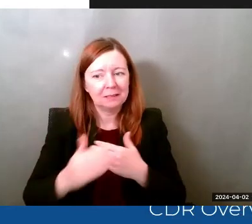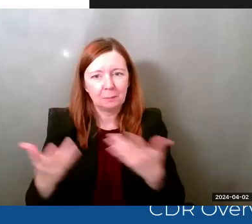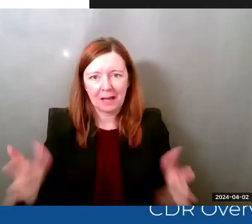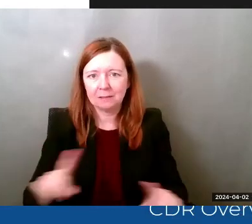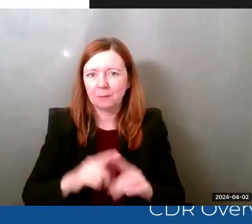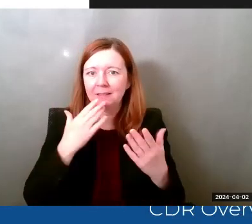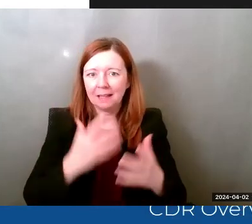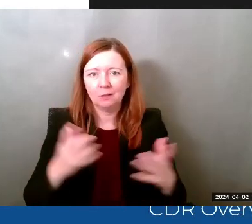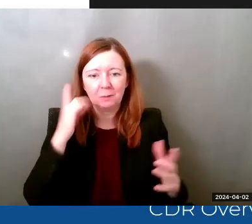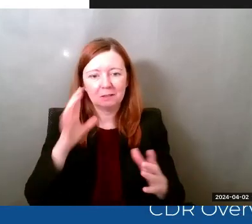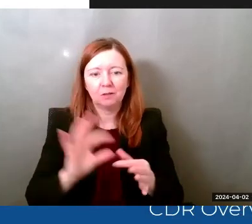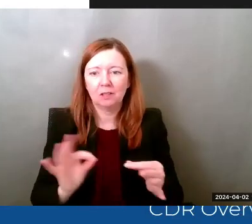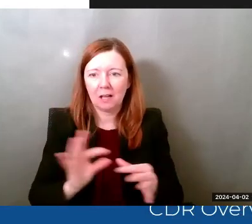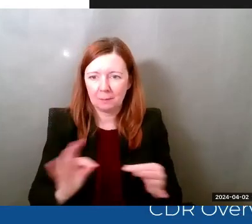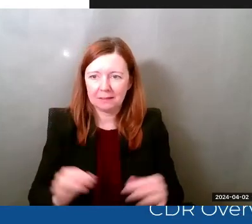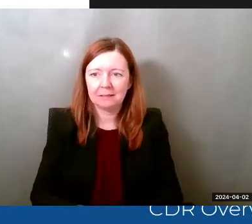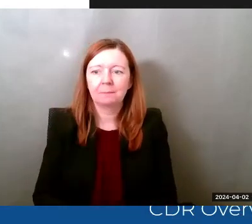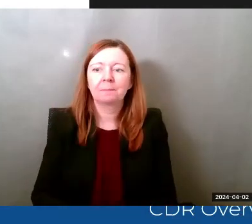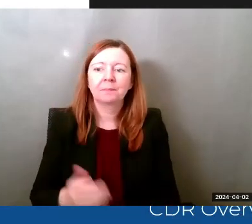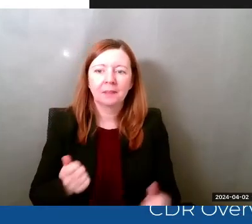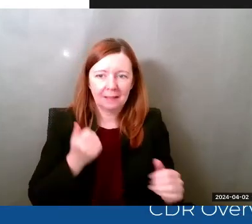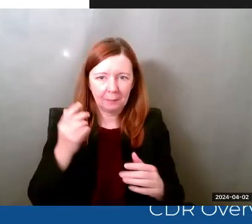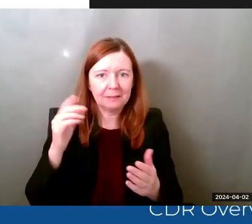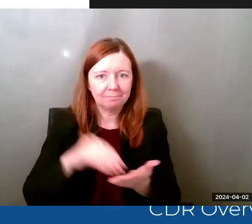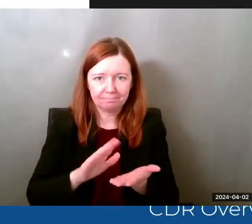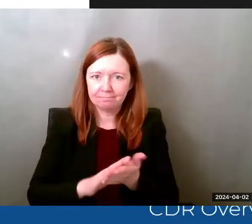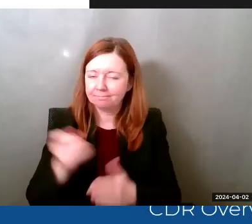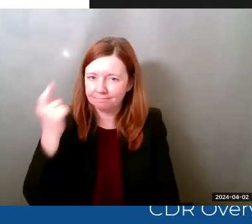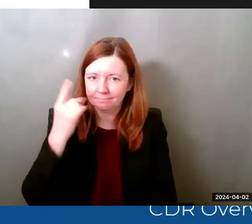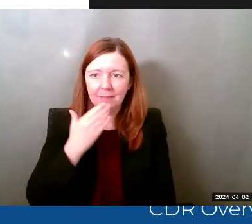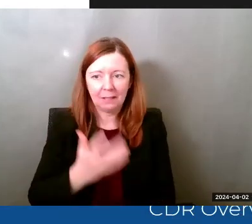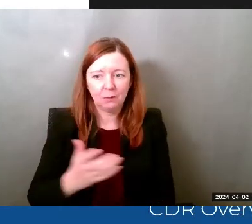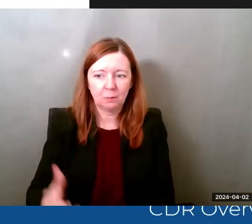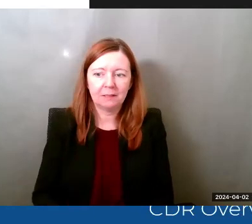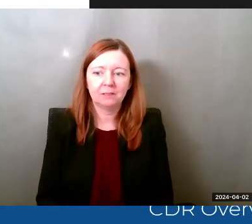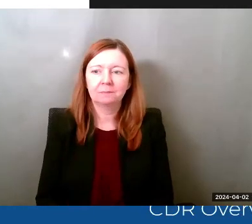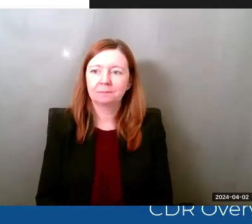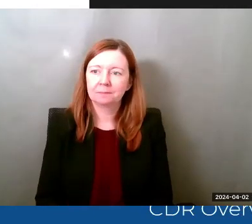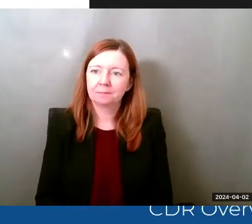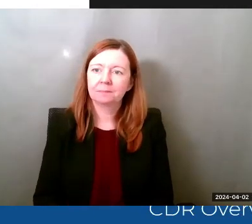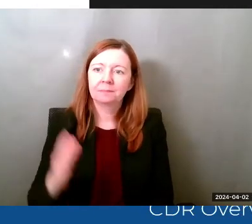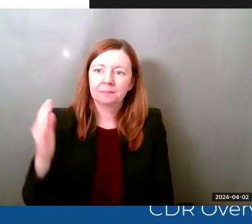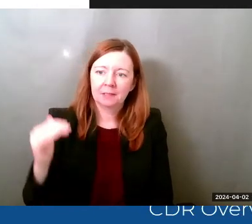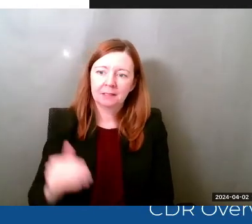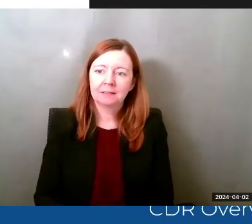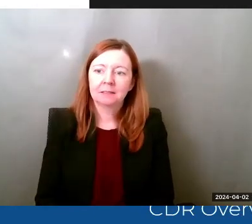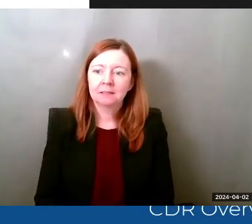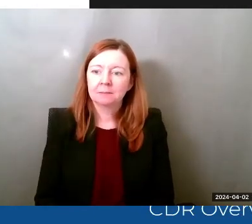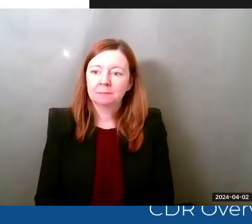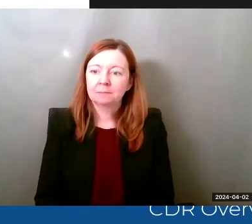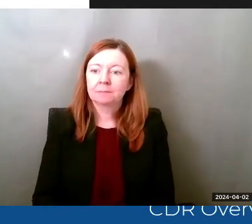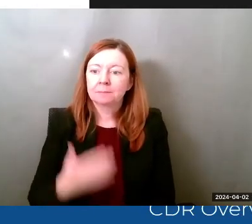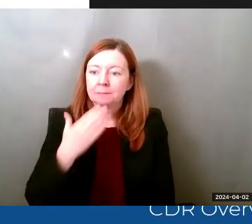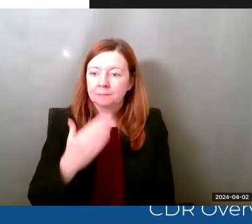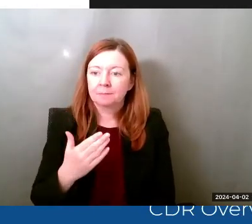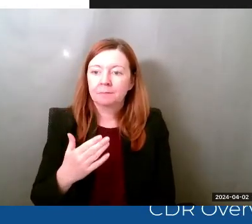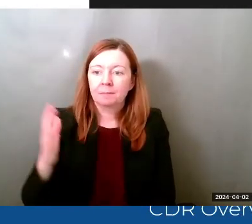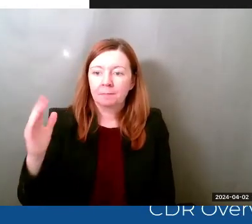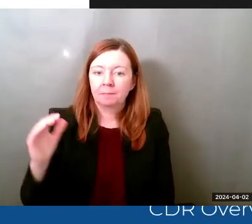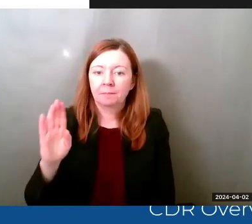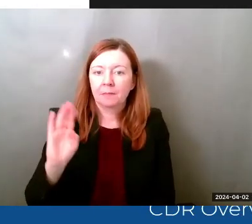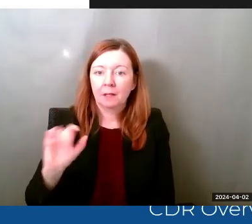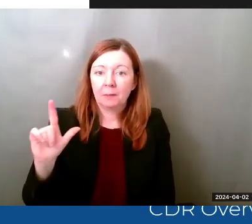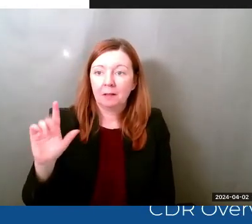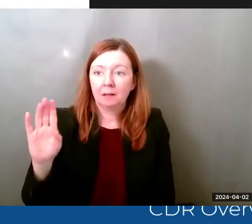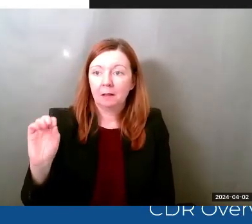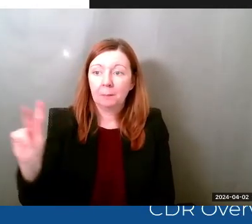but thank you so much for your comments, and they've been duly noted. Thank you so much. Who's next? Thank you. Go with Bill